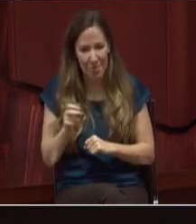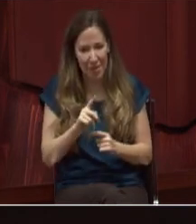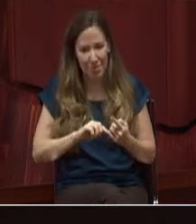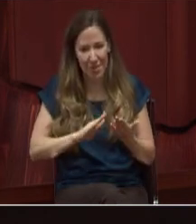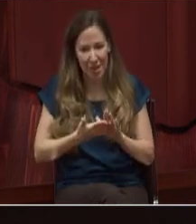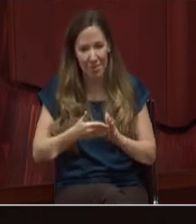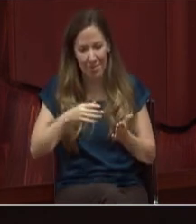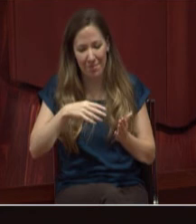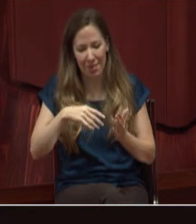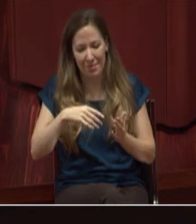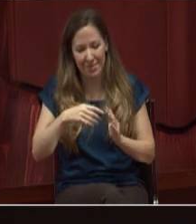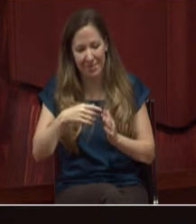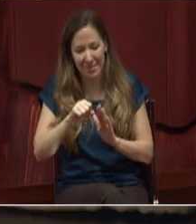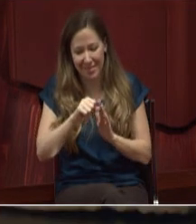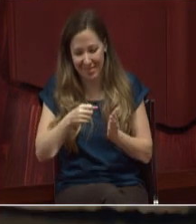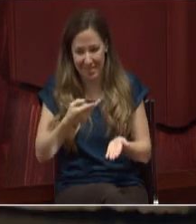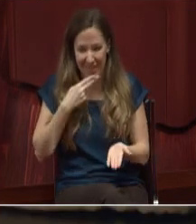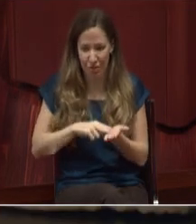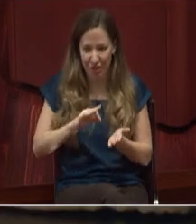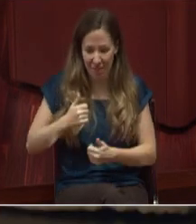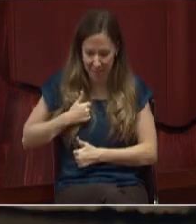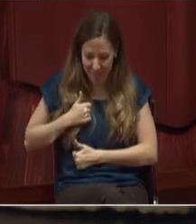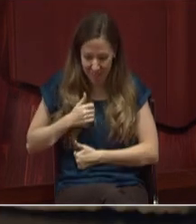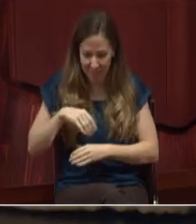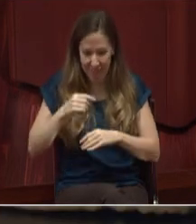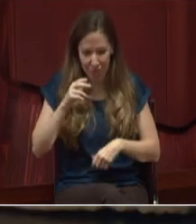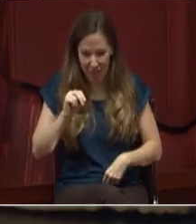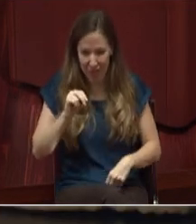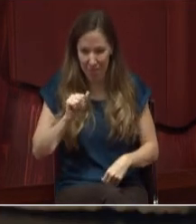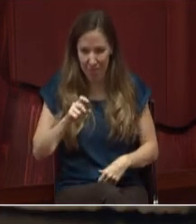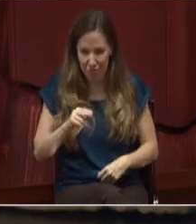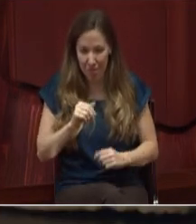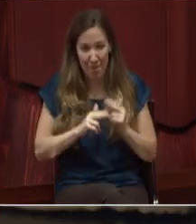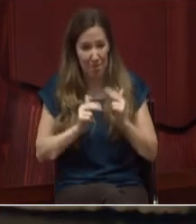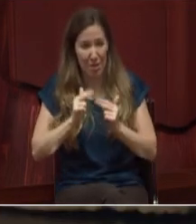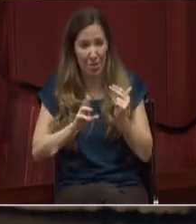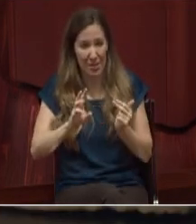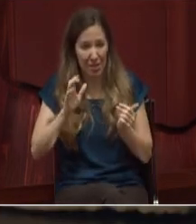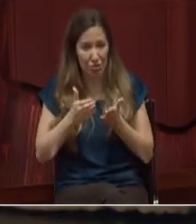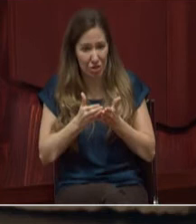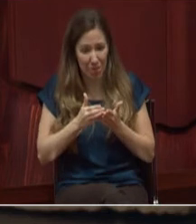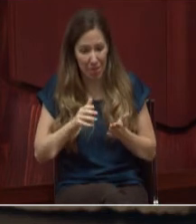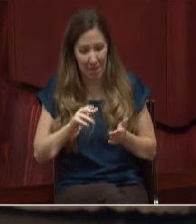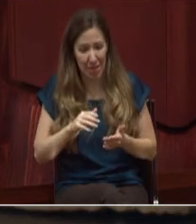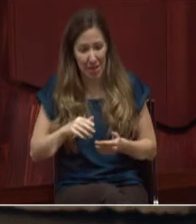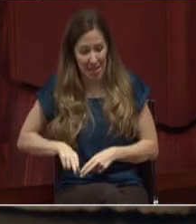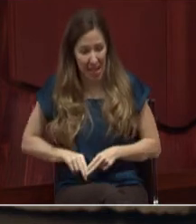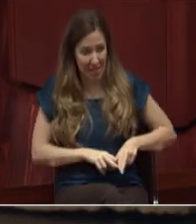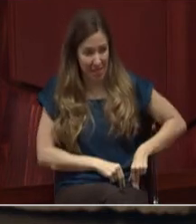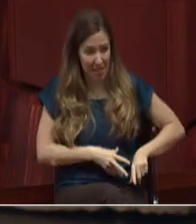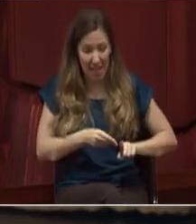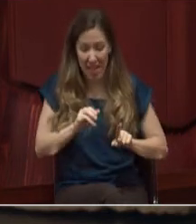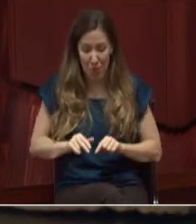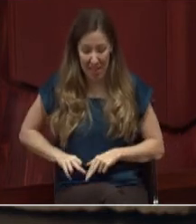in the Reagan administration, built the 600-ship Navy, and it was one of the architects, and was really the 600-ship Navy, it was the naval presence of the